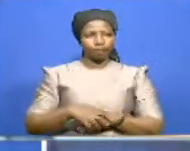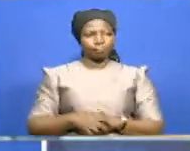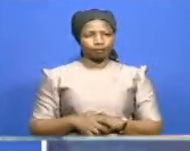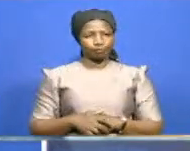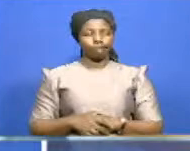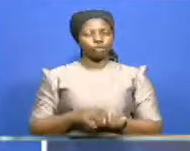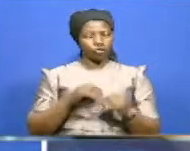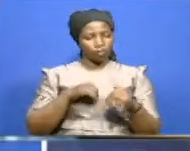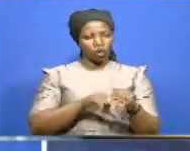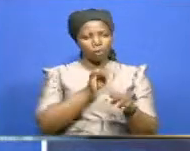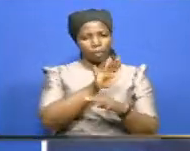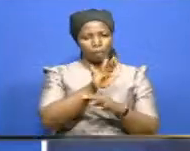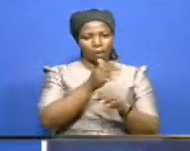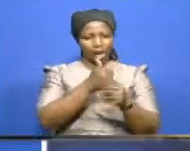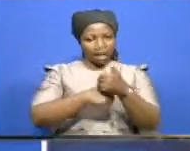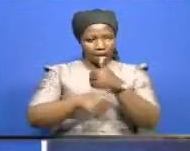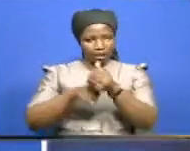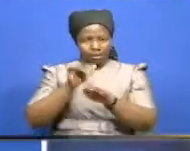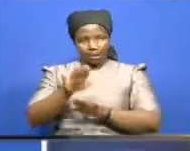kufuata nyayo zake.